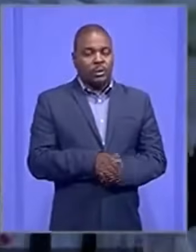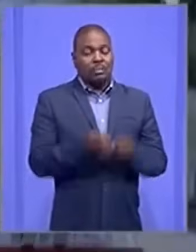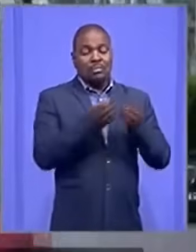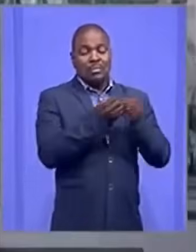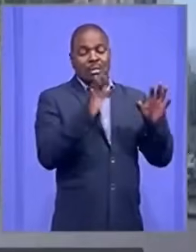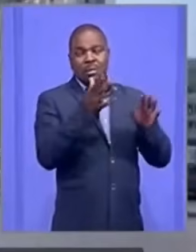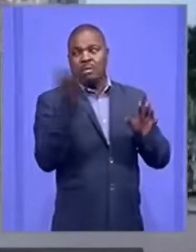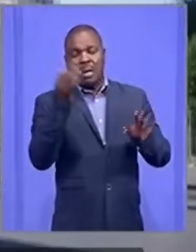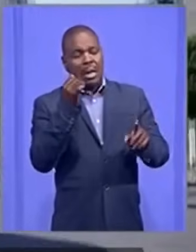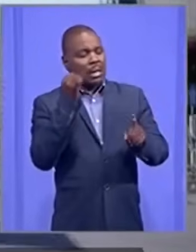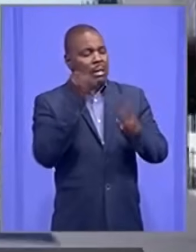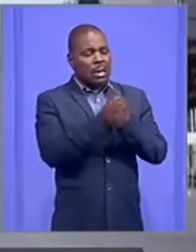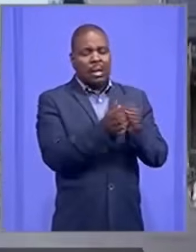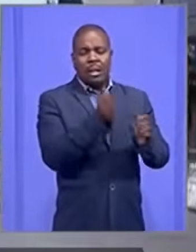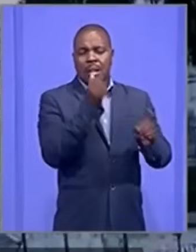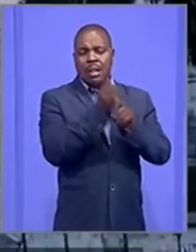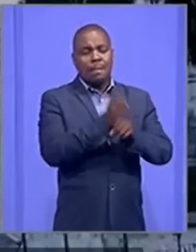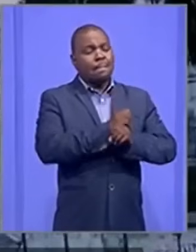slaughter of civilians.